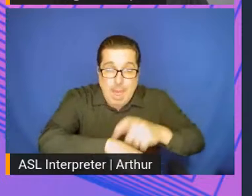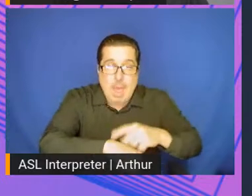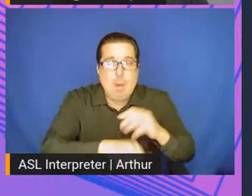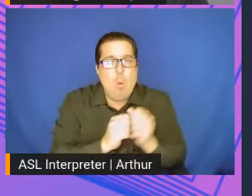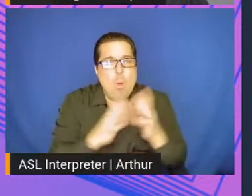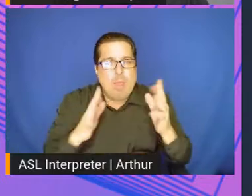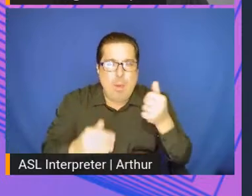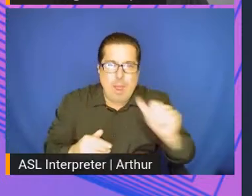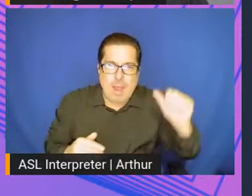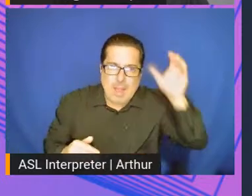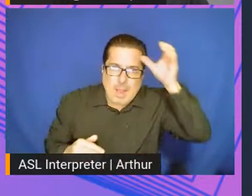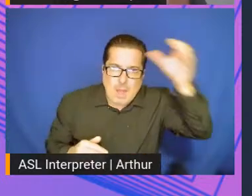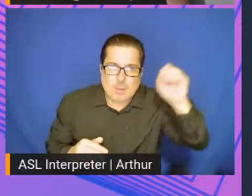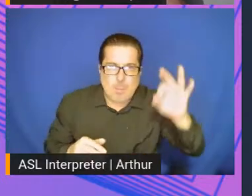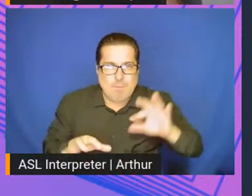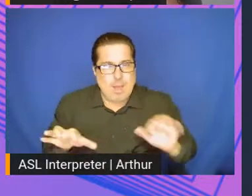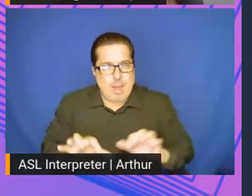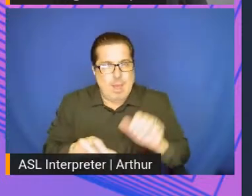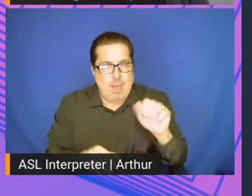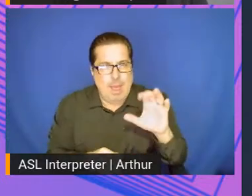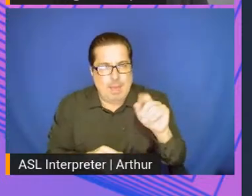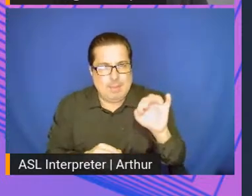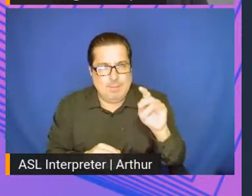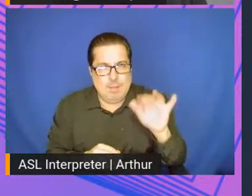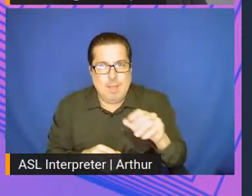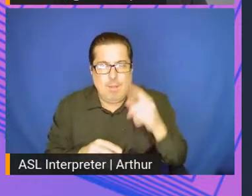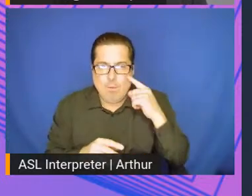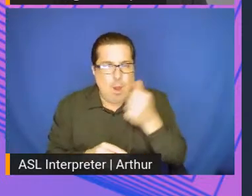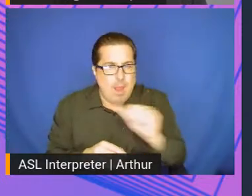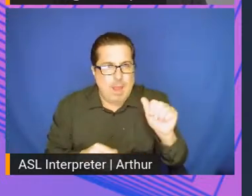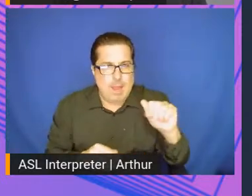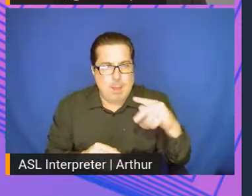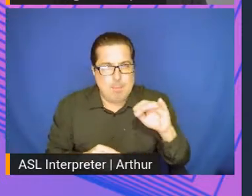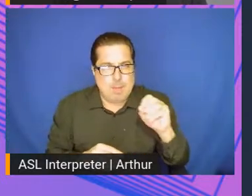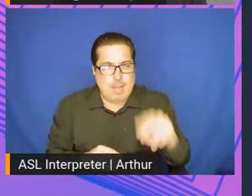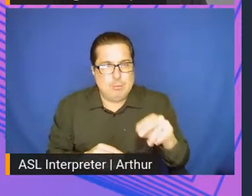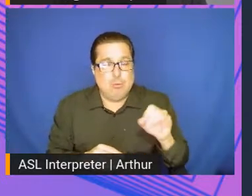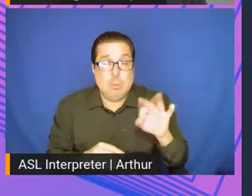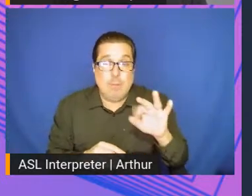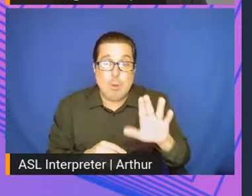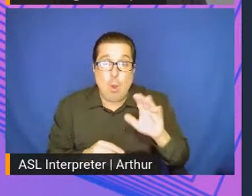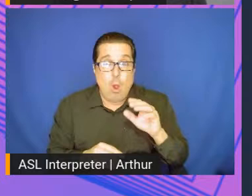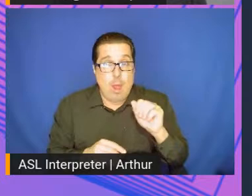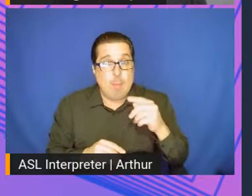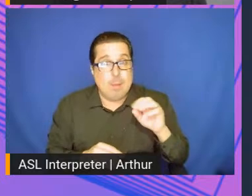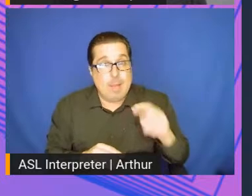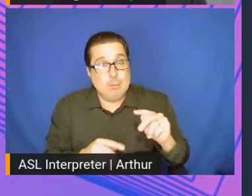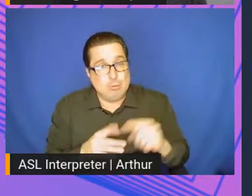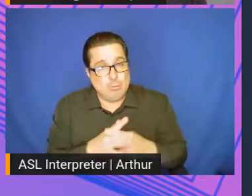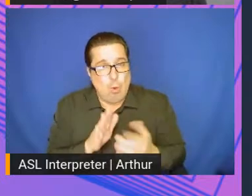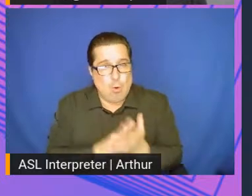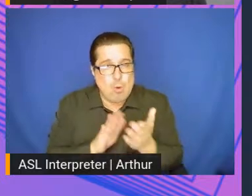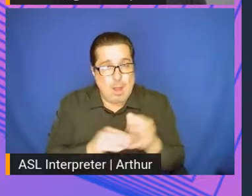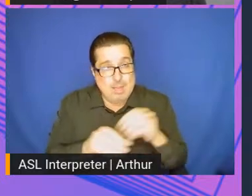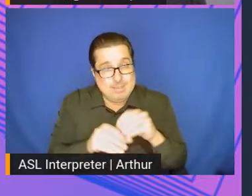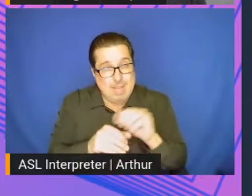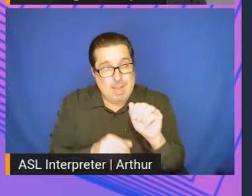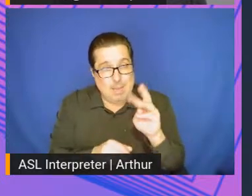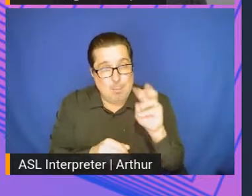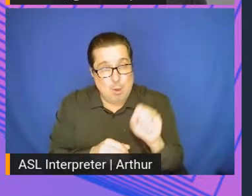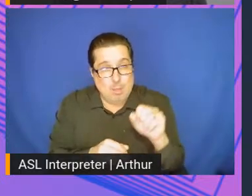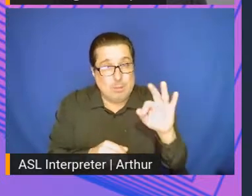of activity for your particular application. So as soon as my application starts running inside AWS Fargate, I start